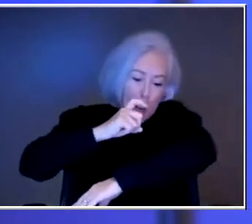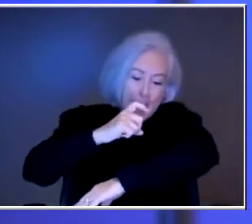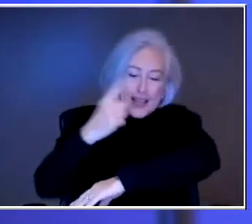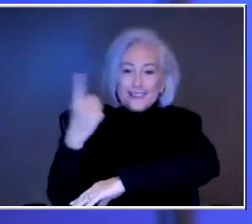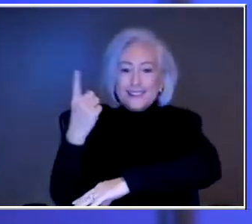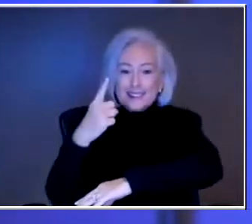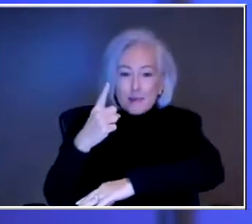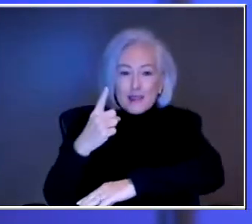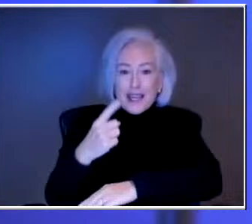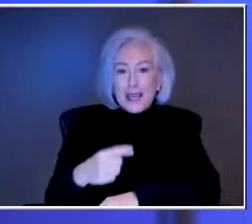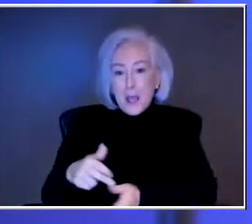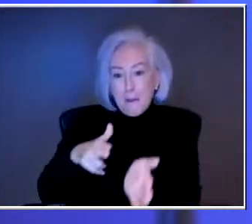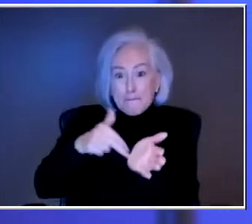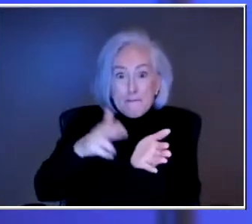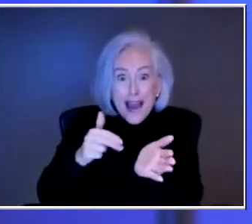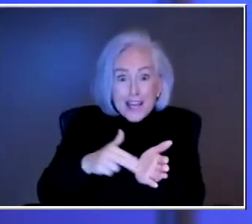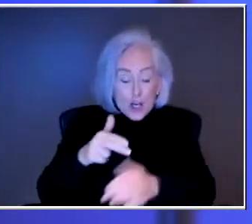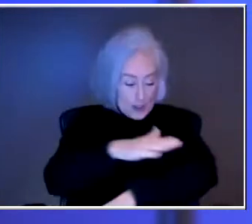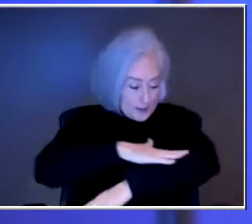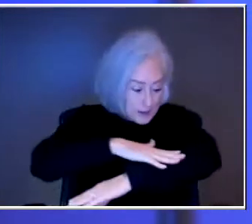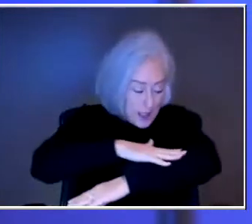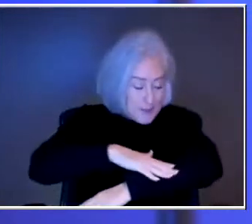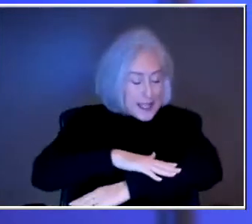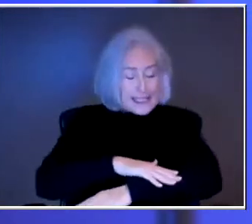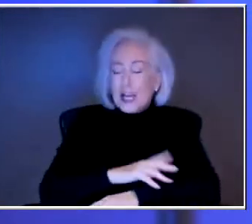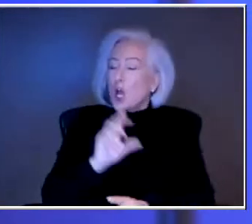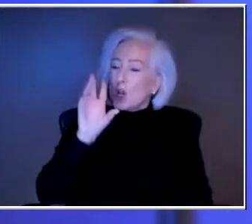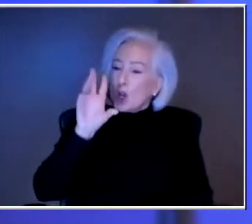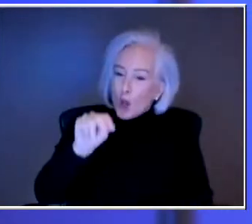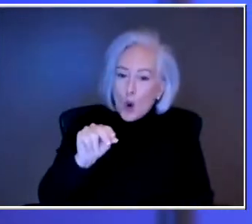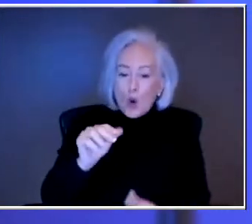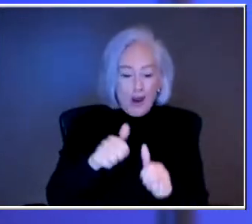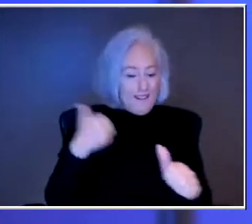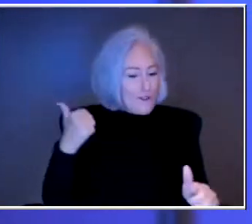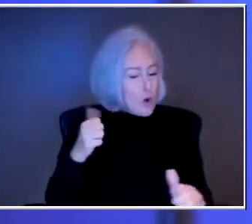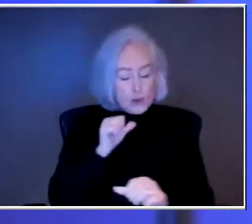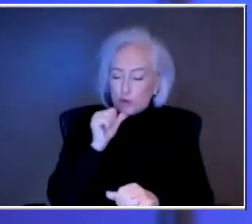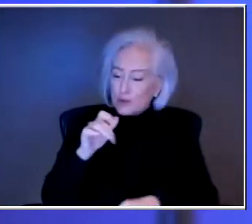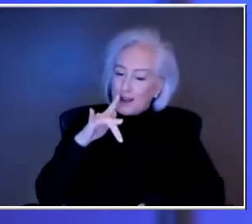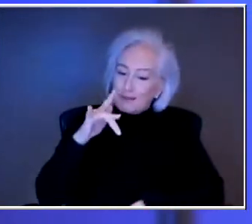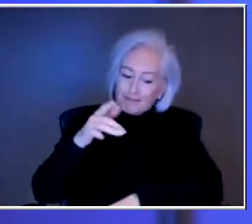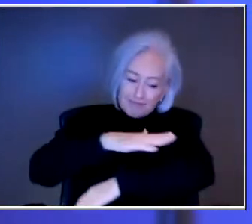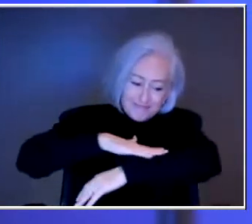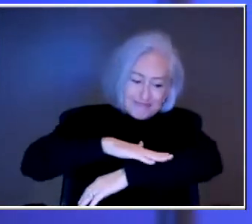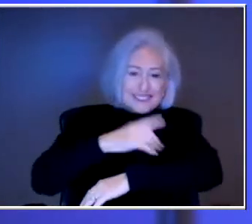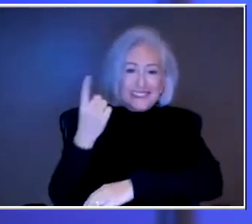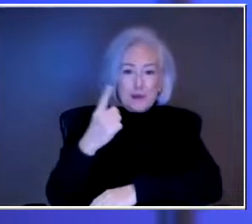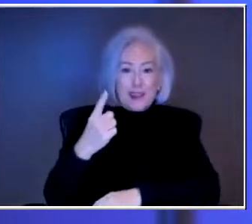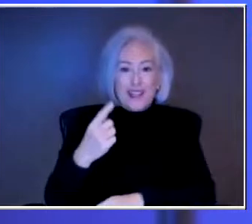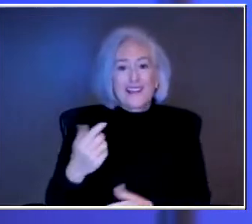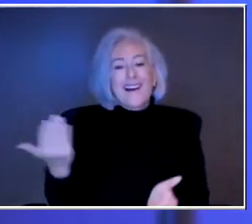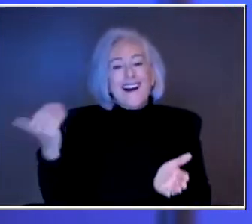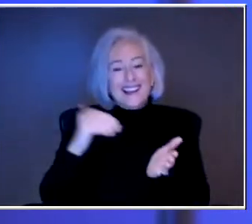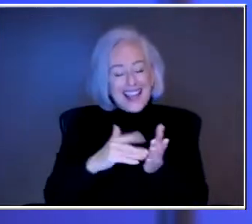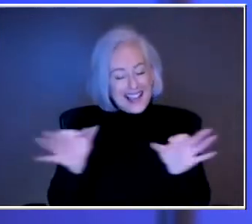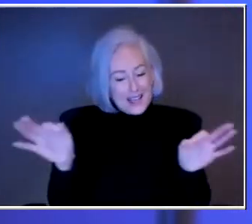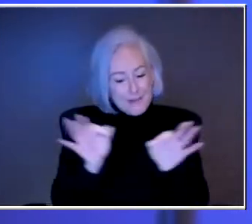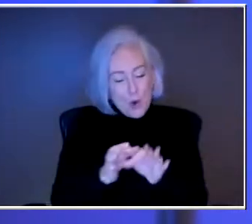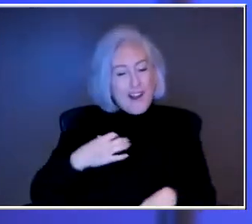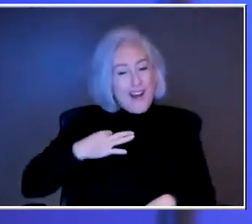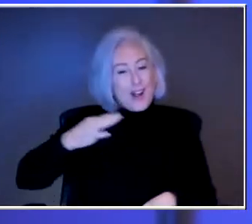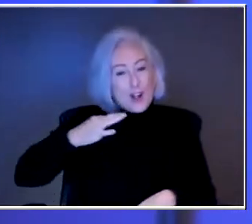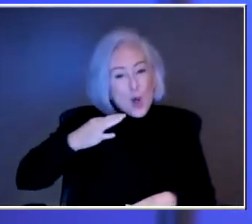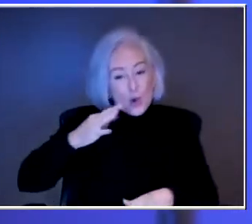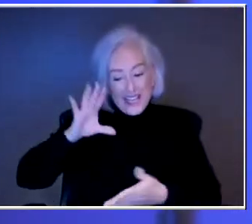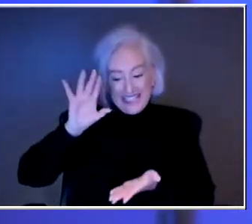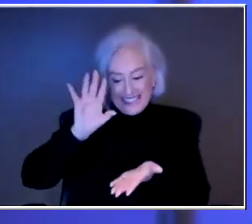And then we also don't want you, like I mentioned, we don't want you to try and remove any clothing that might be stuck to your skin, and we don't want you to remove any like